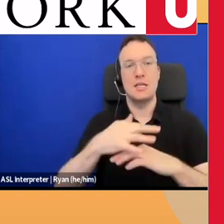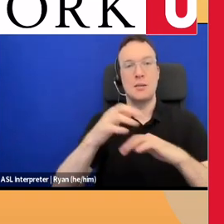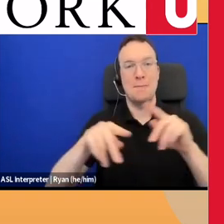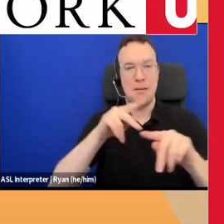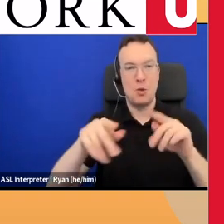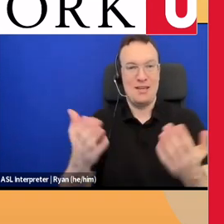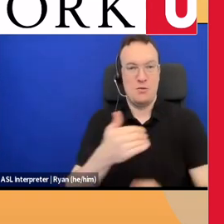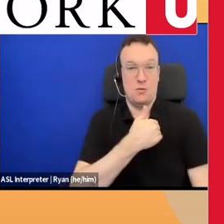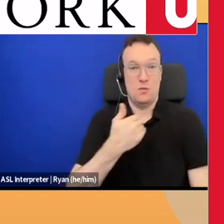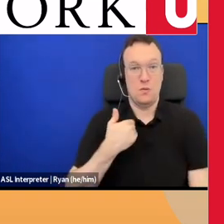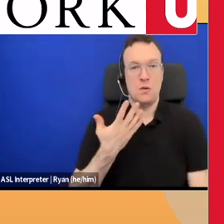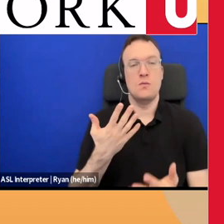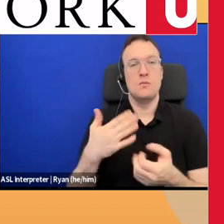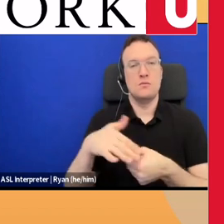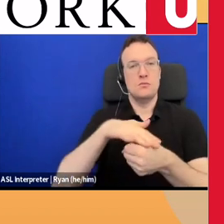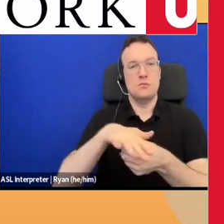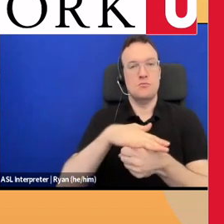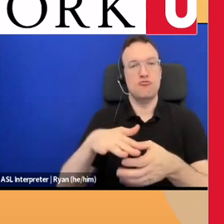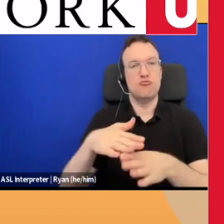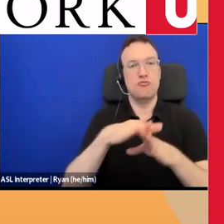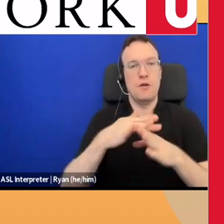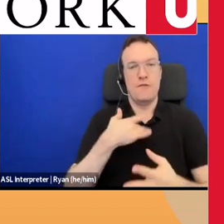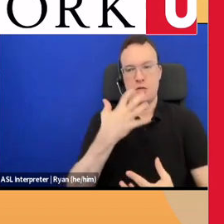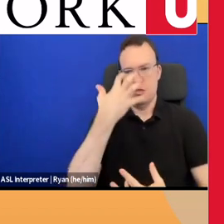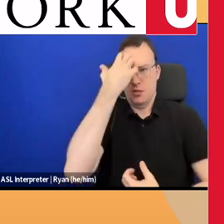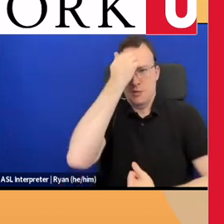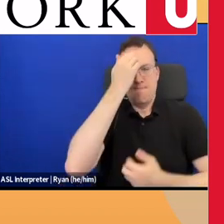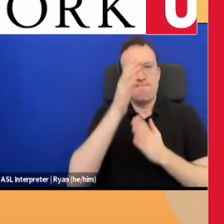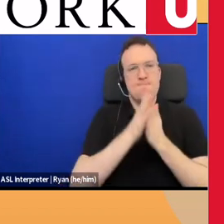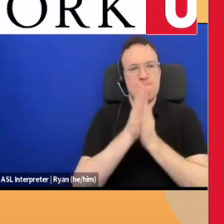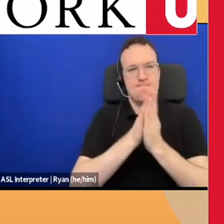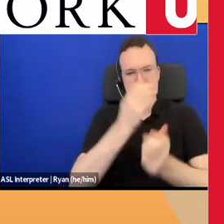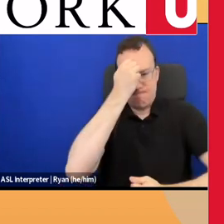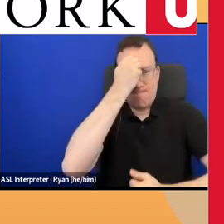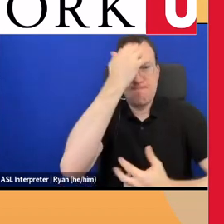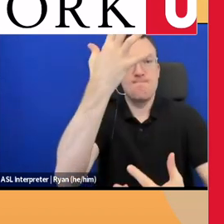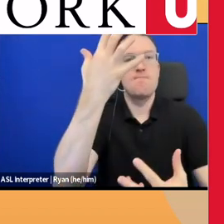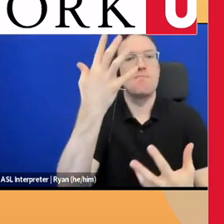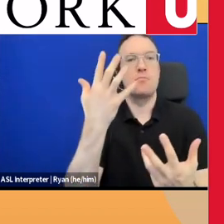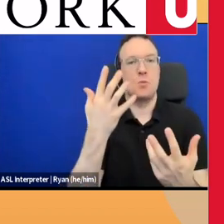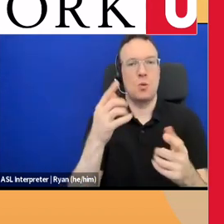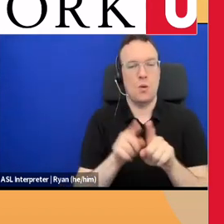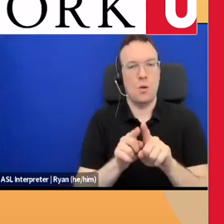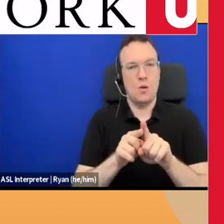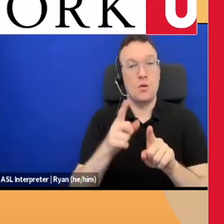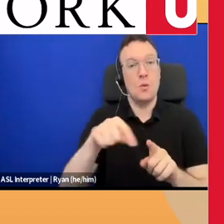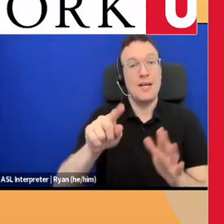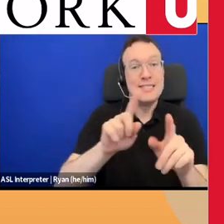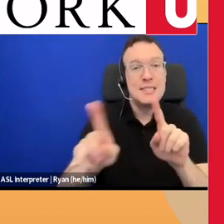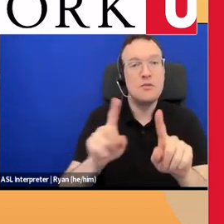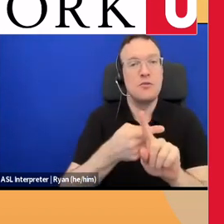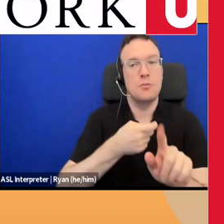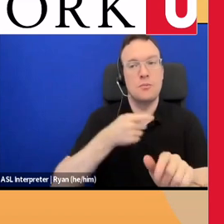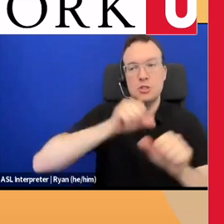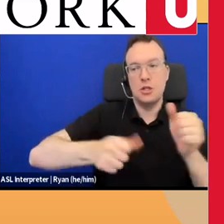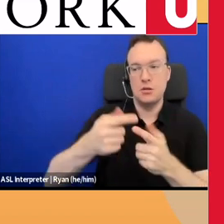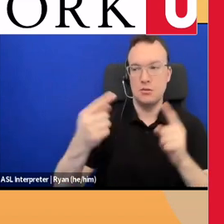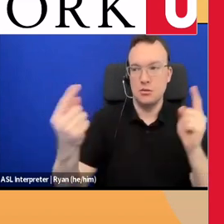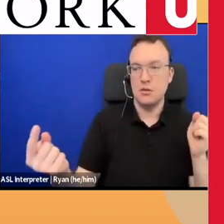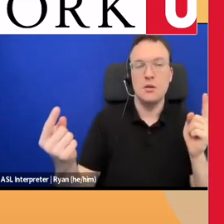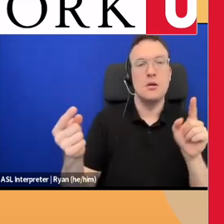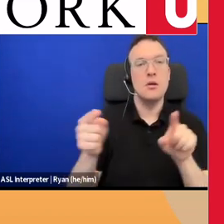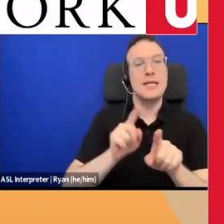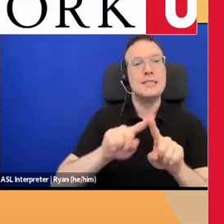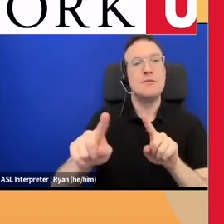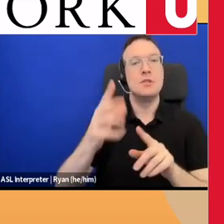share an experience of colonization and a commitment to decolonization, even though we are different from each other and we have different experiences of